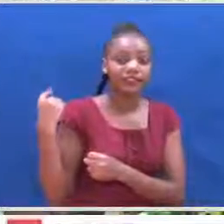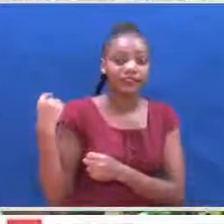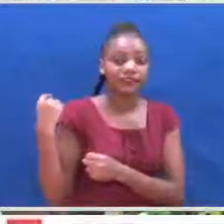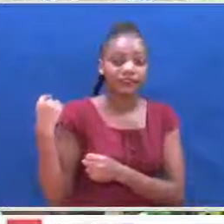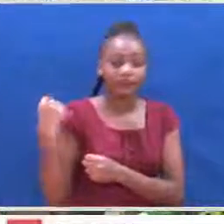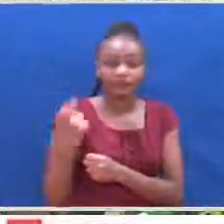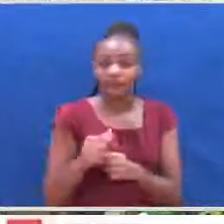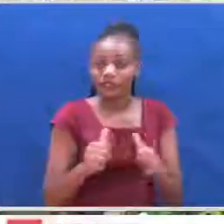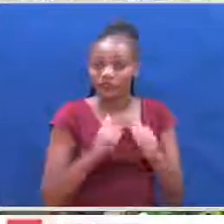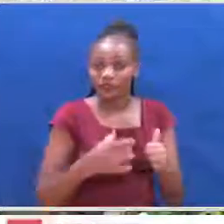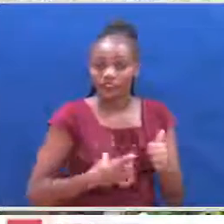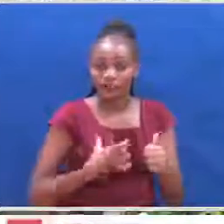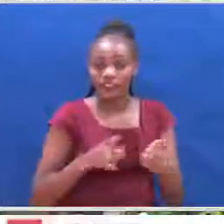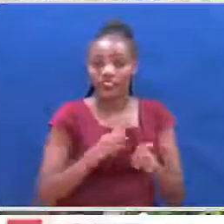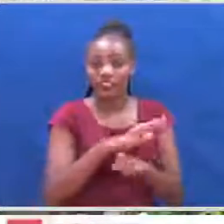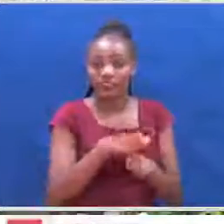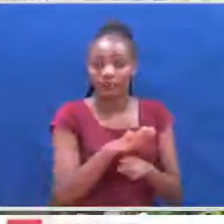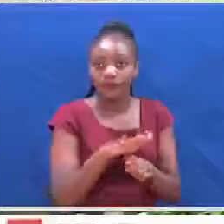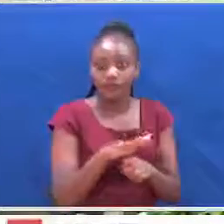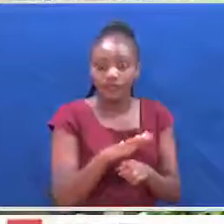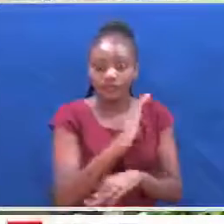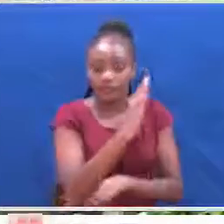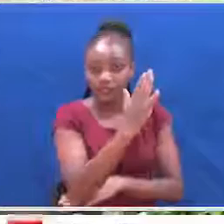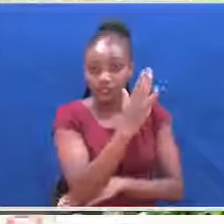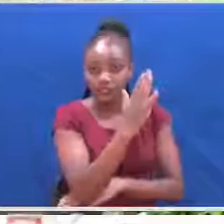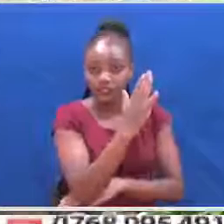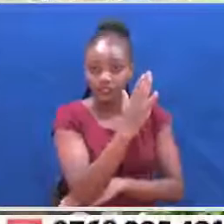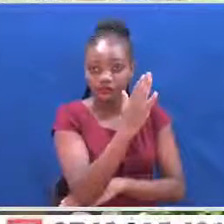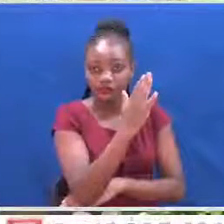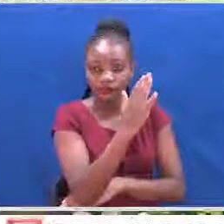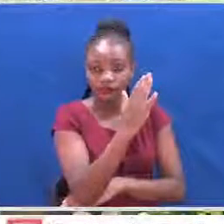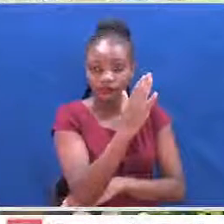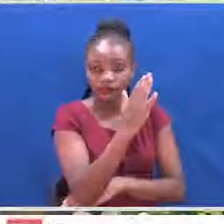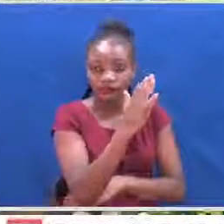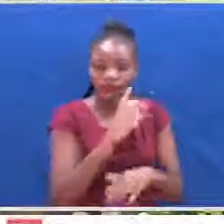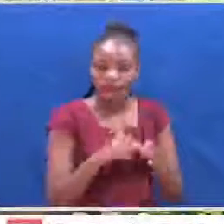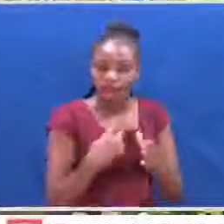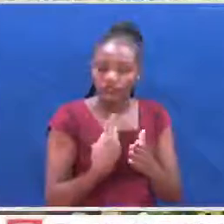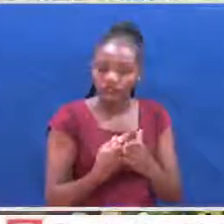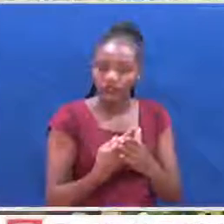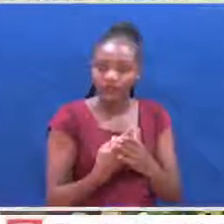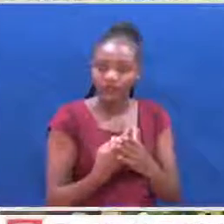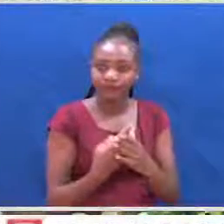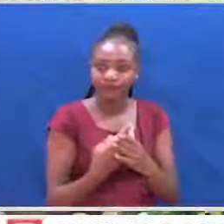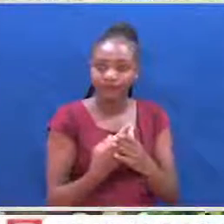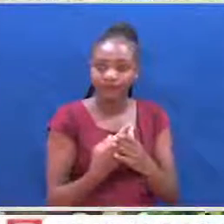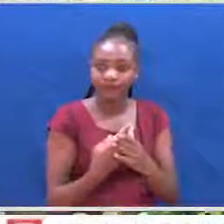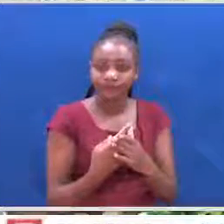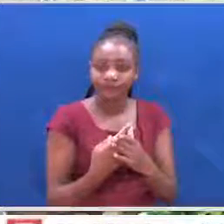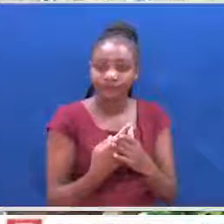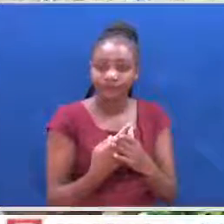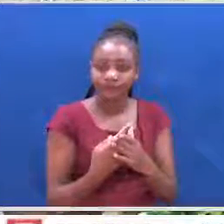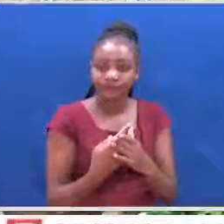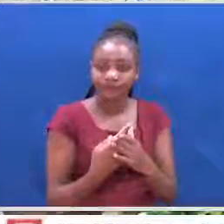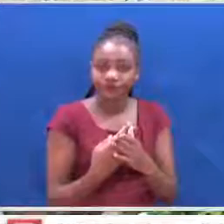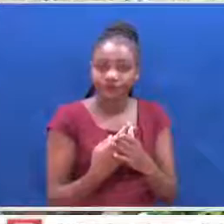visited that area of Lodan forest forest station and called SH be War and